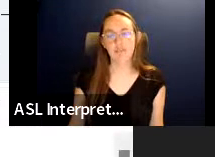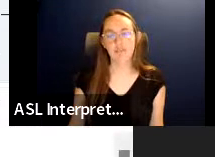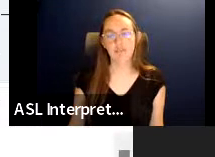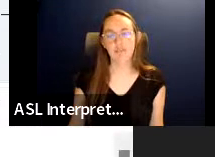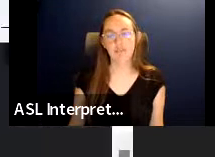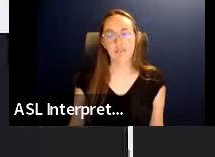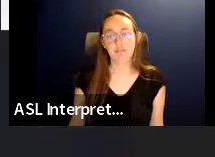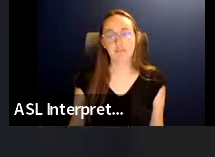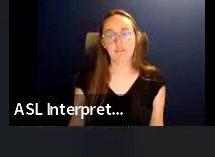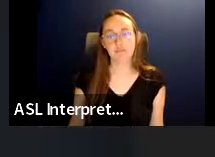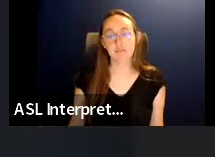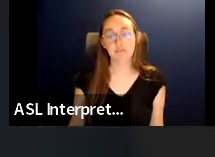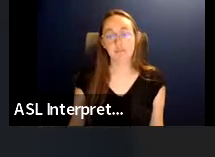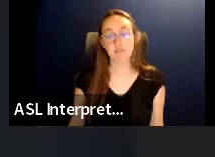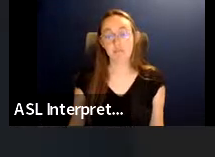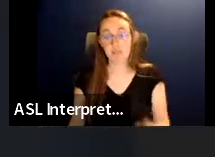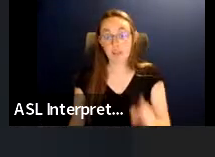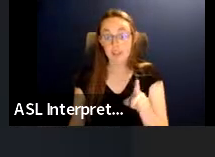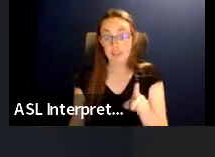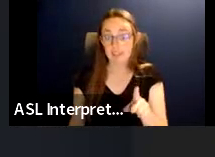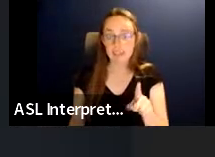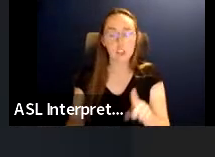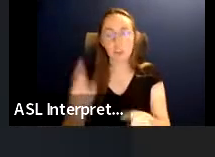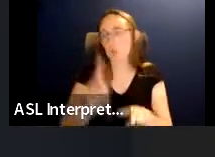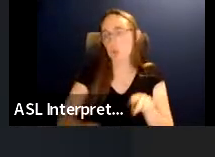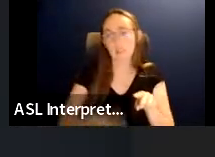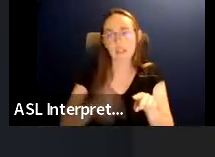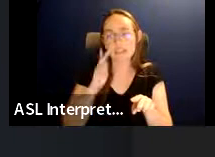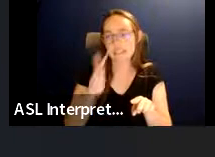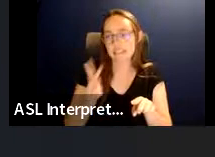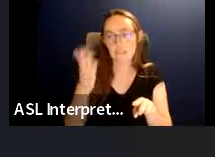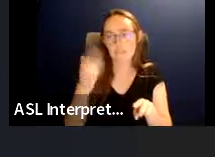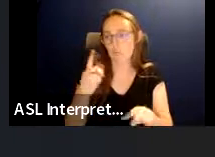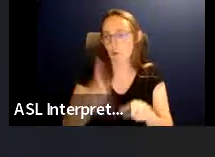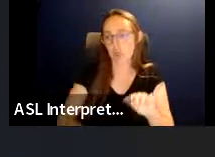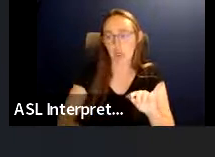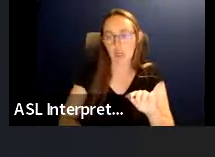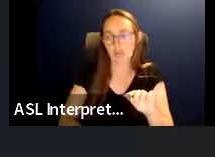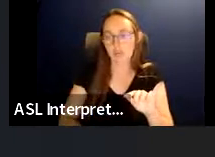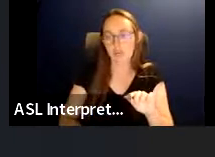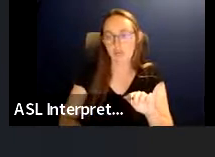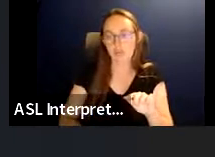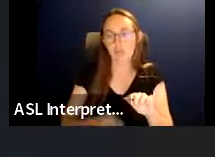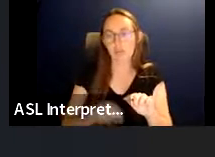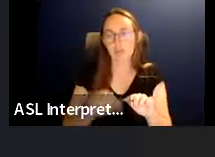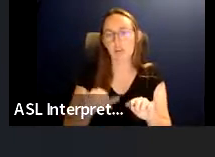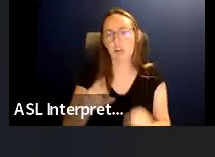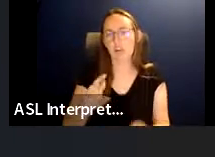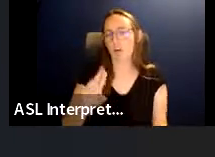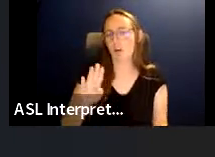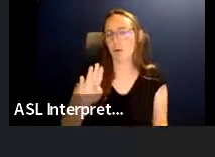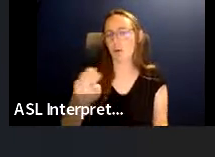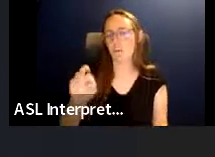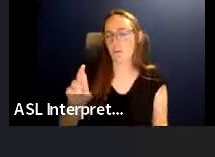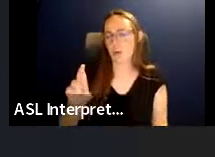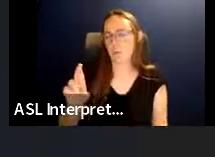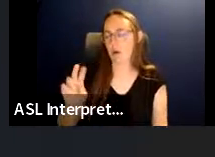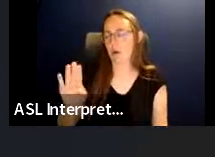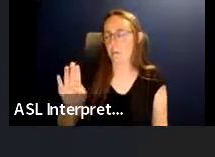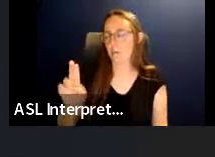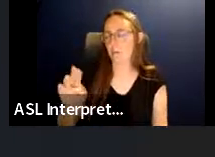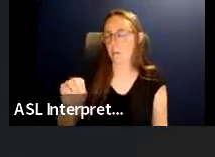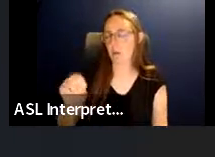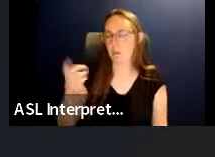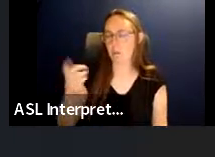This was what you couldn't see before. And this is these rubber bumpers you get in the housewares department.